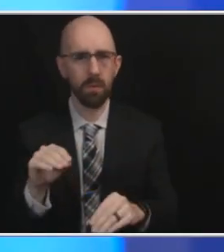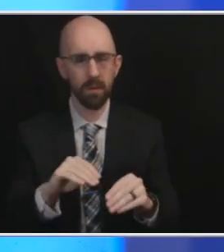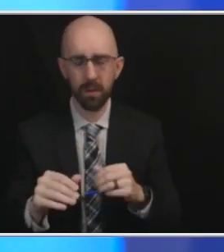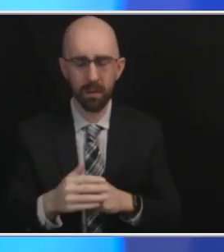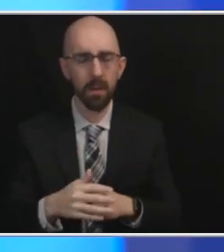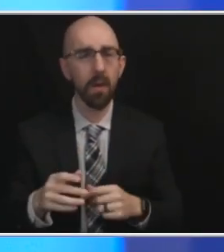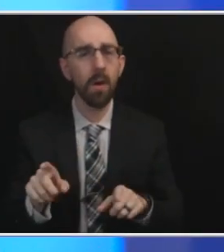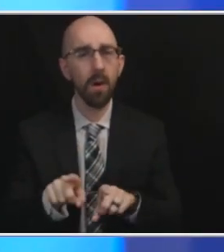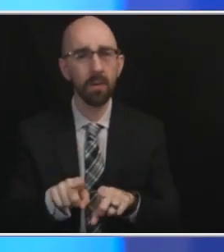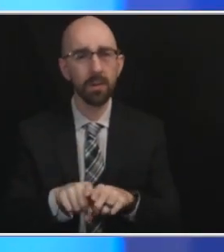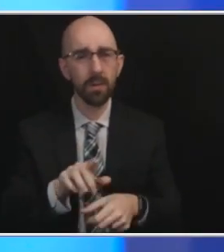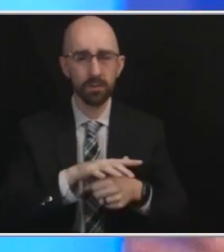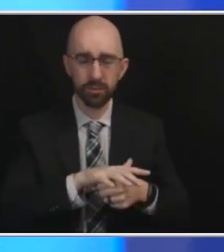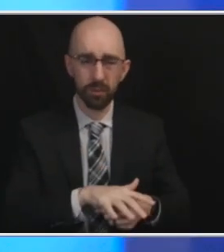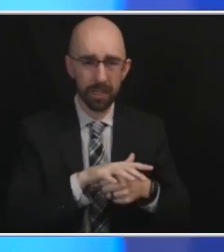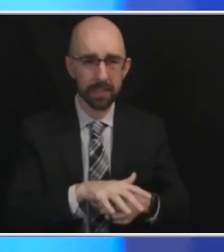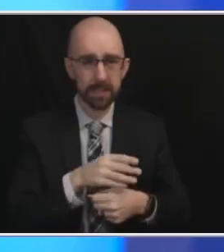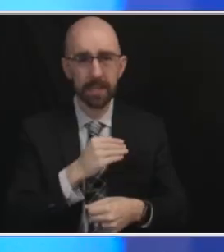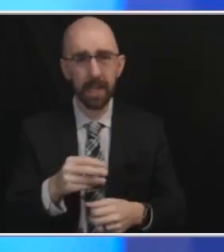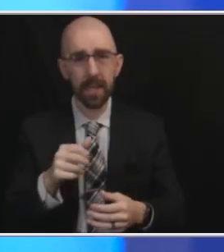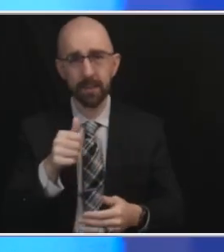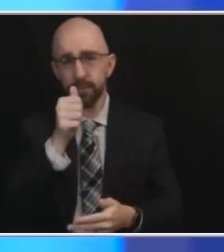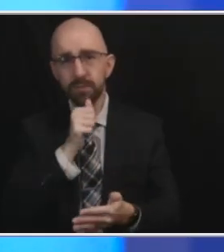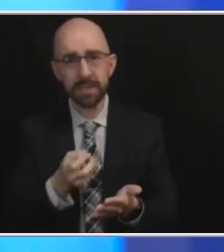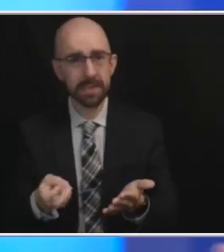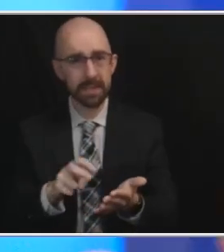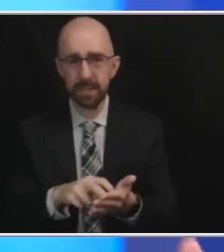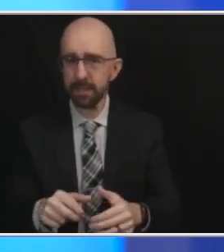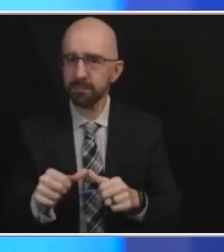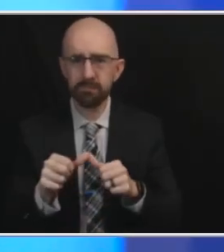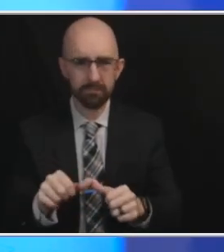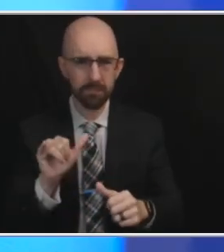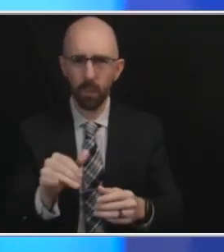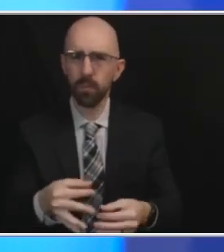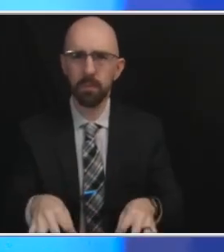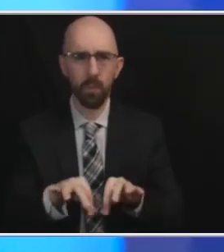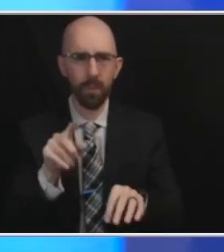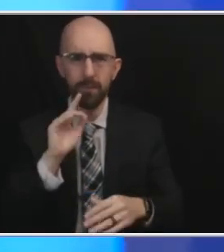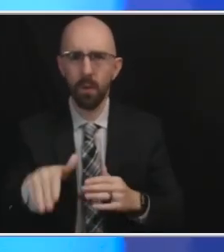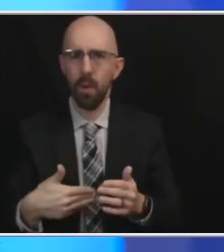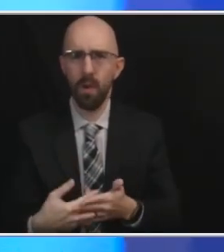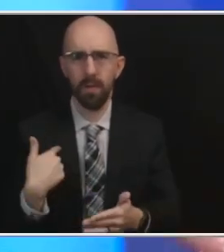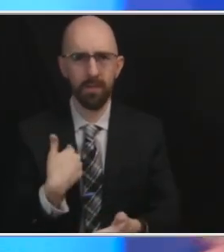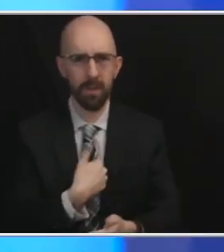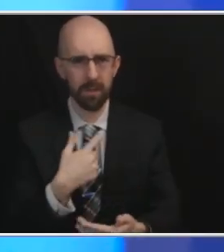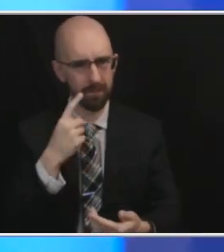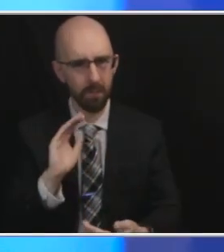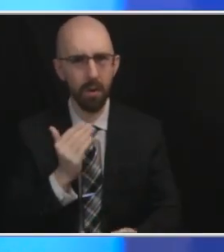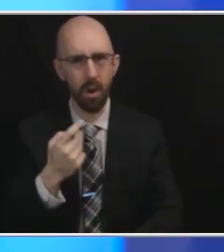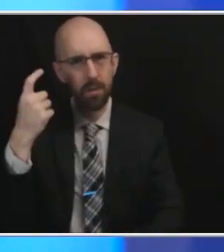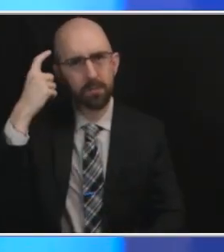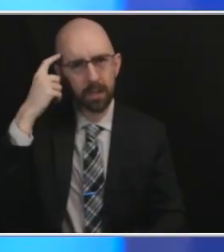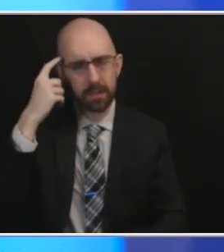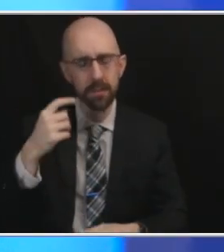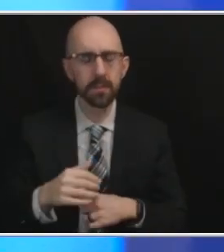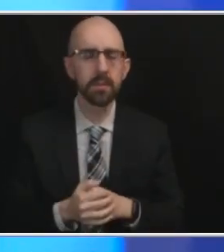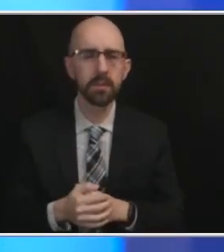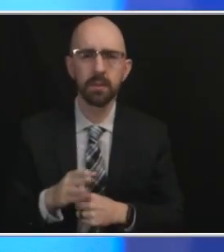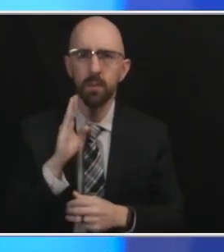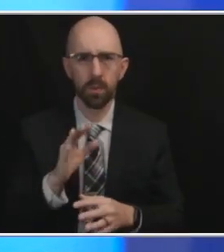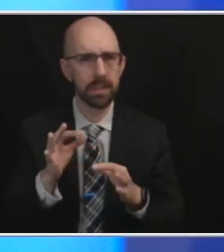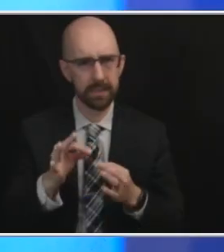and increasing resilience. We know those are super important for all of us for brain health, and we will certainly learn more as